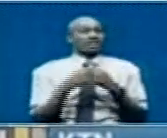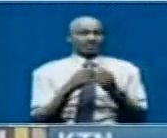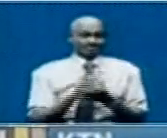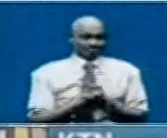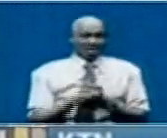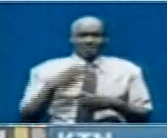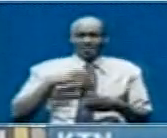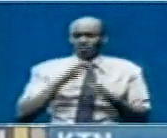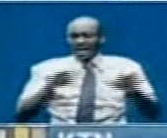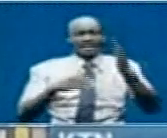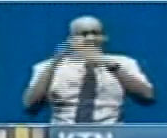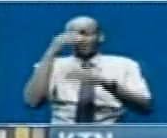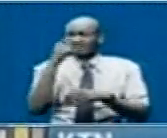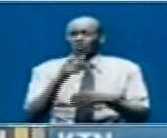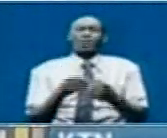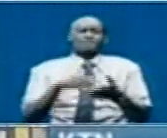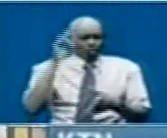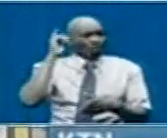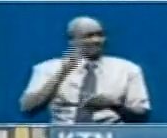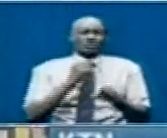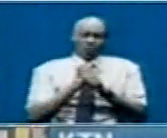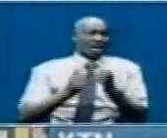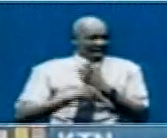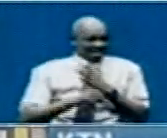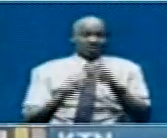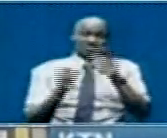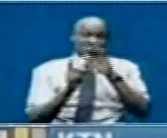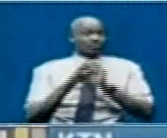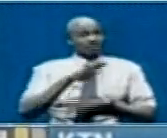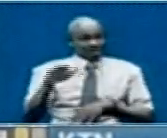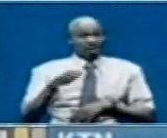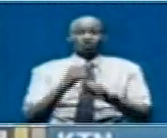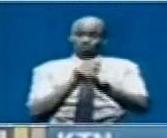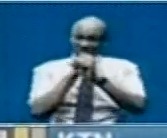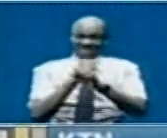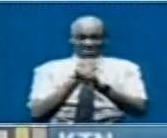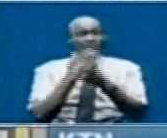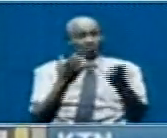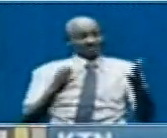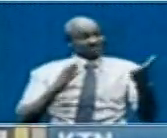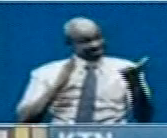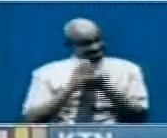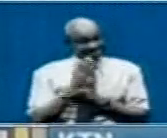experts is that more needs to be done at the records department at the Ministry of Lands in order to protect property rights and show